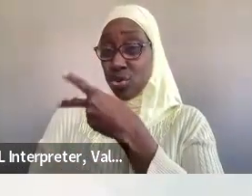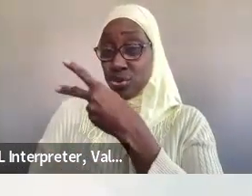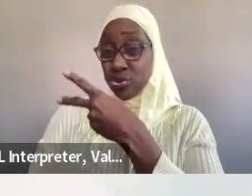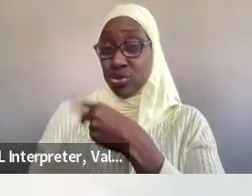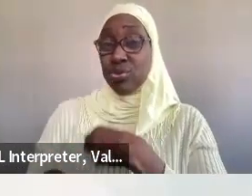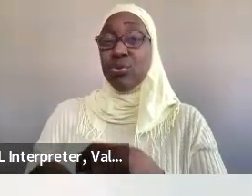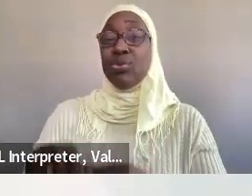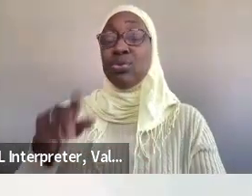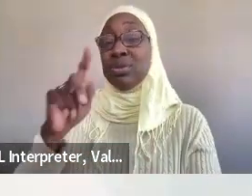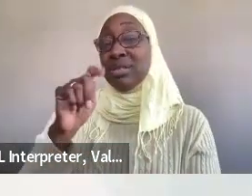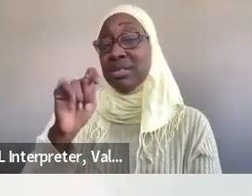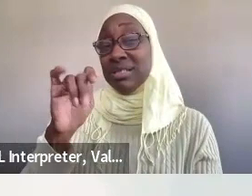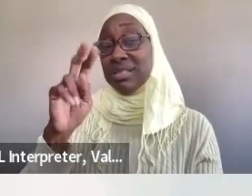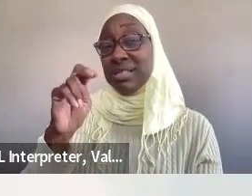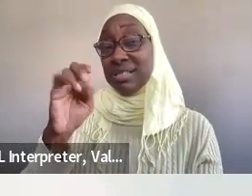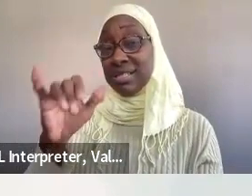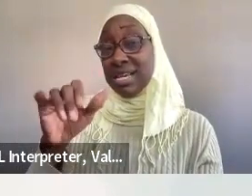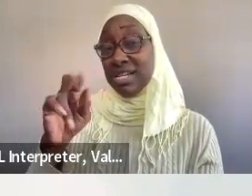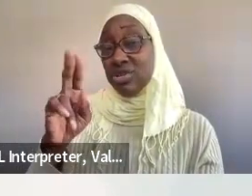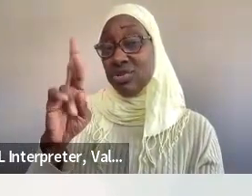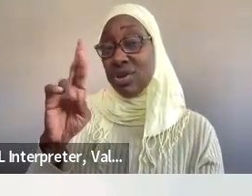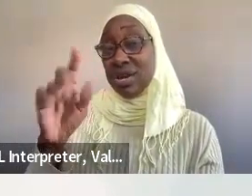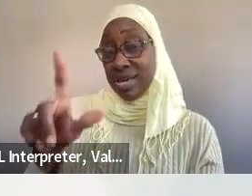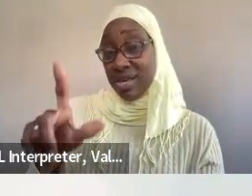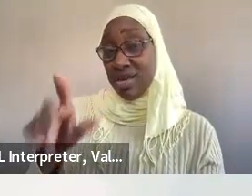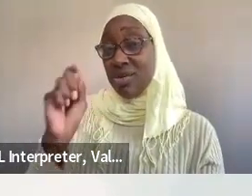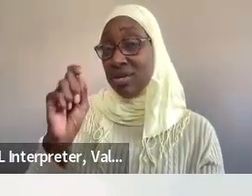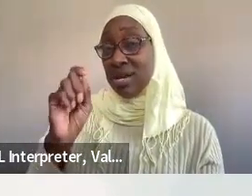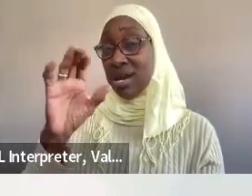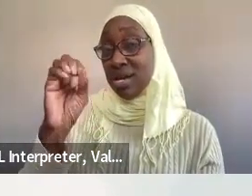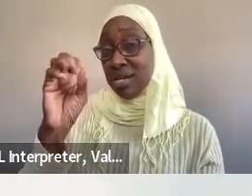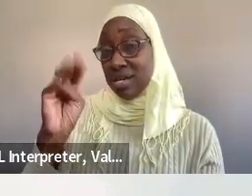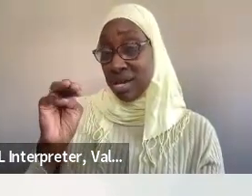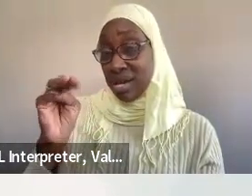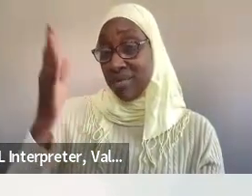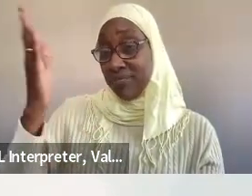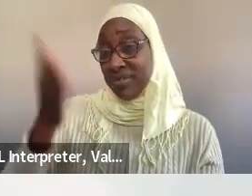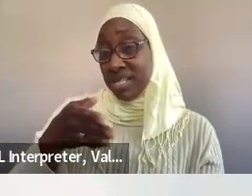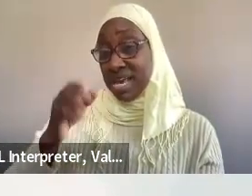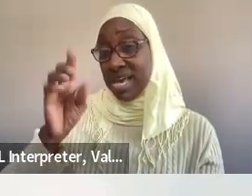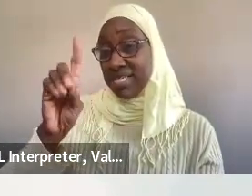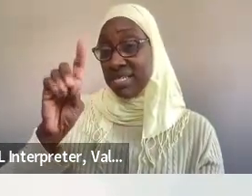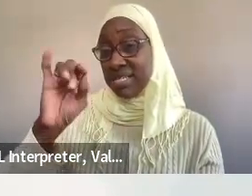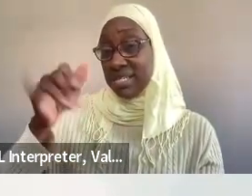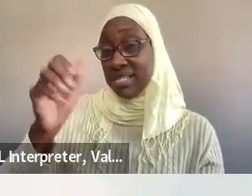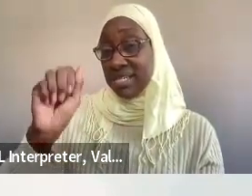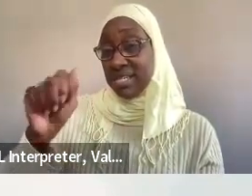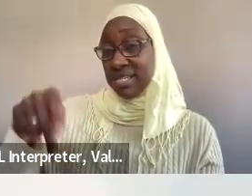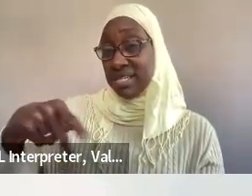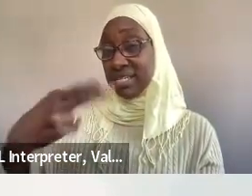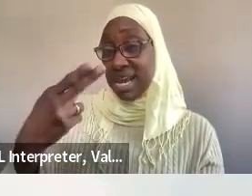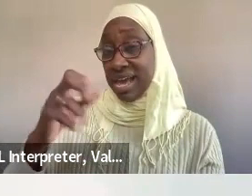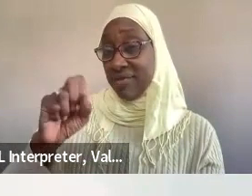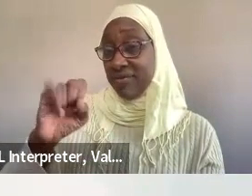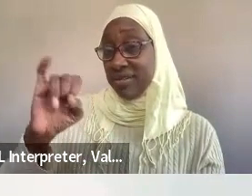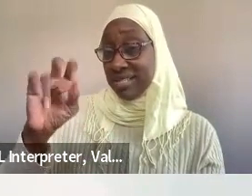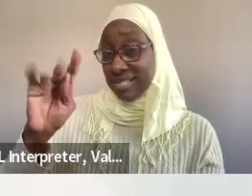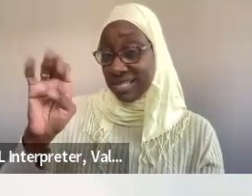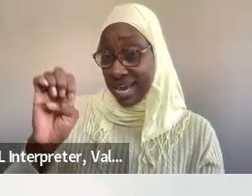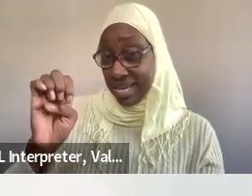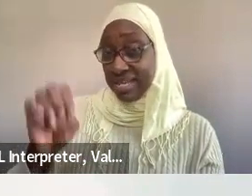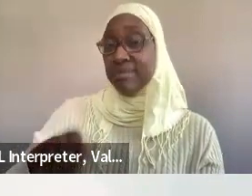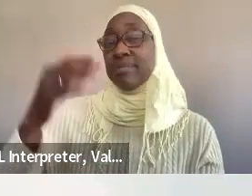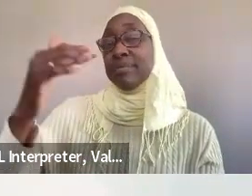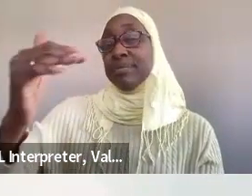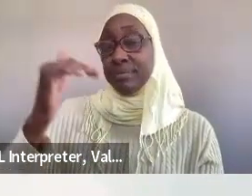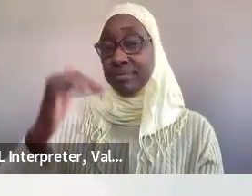tinyurl.com/DJAB2023. We also have our group emails and our individual emails. So we're really excited to be partnering with you guys and